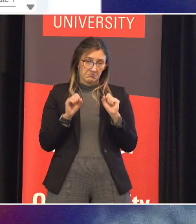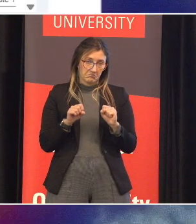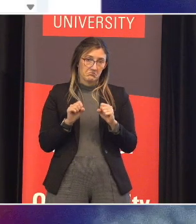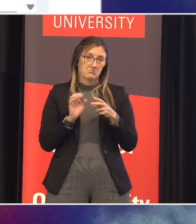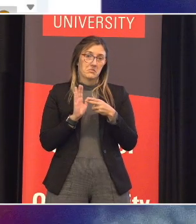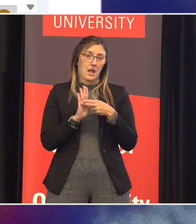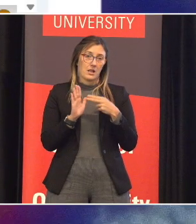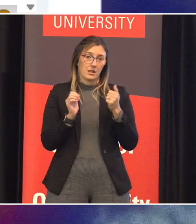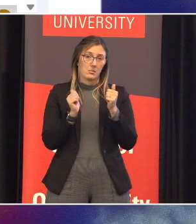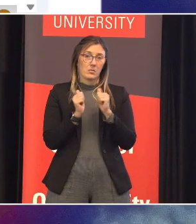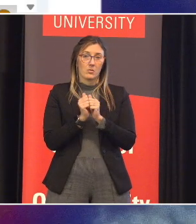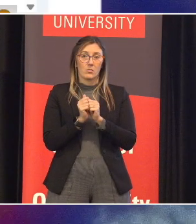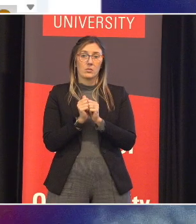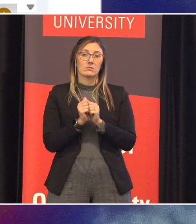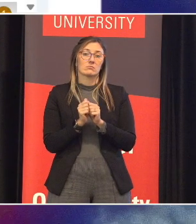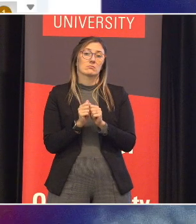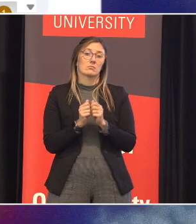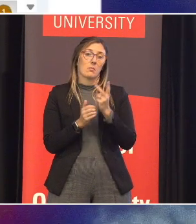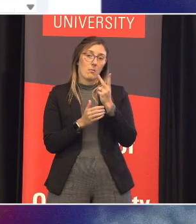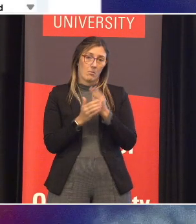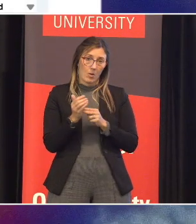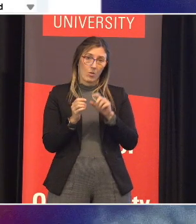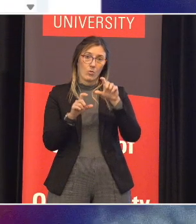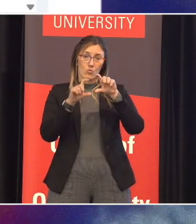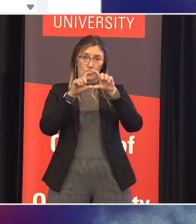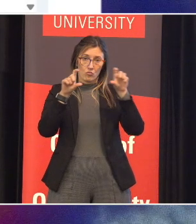here. Okay.